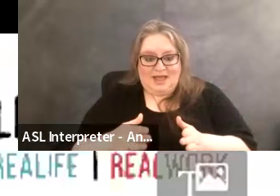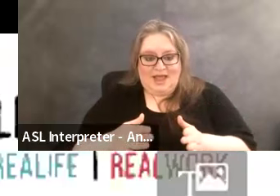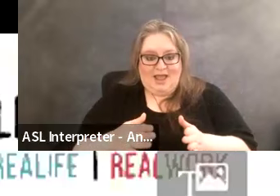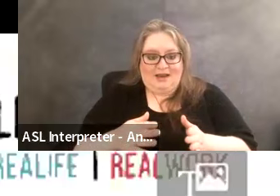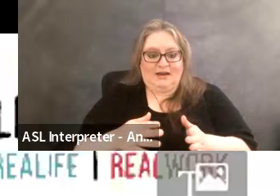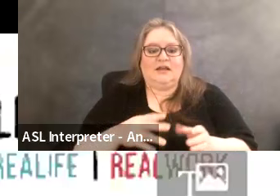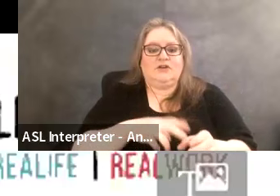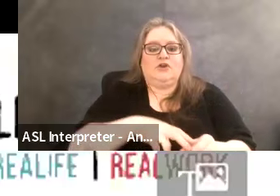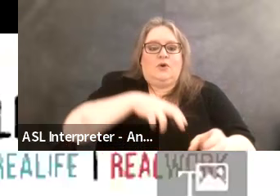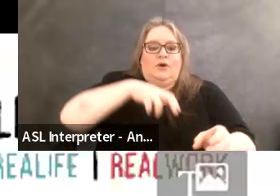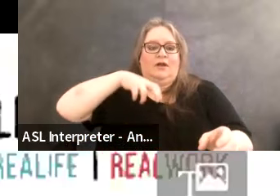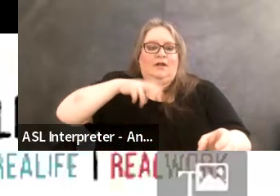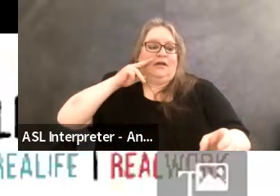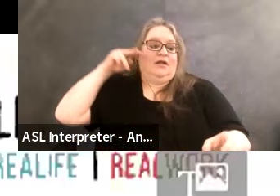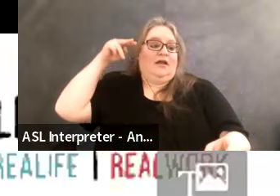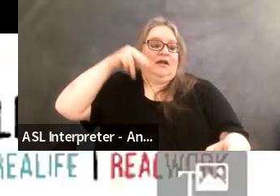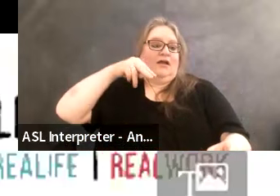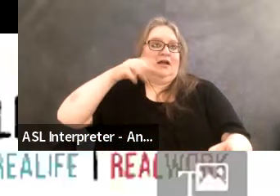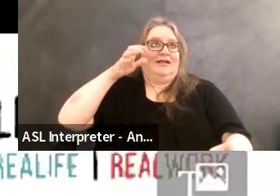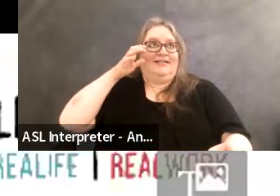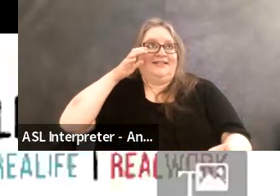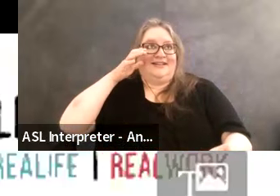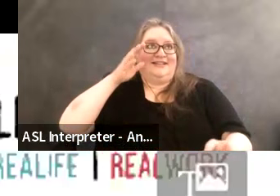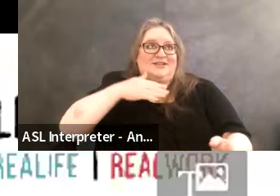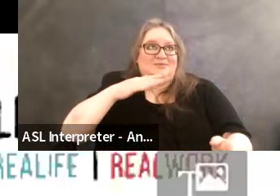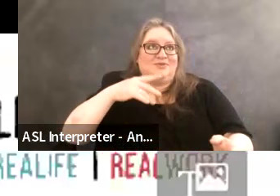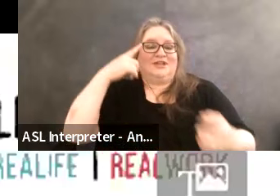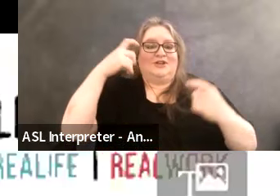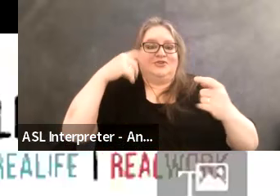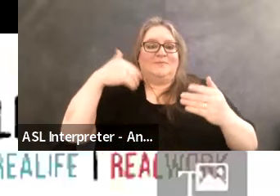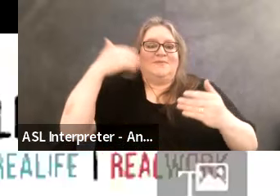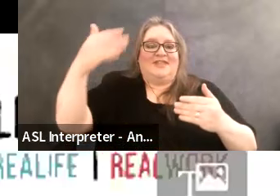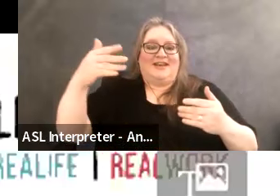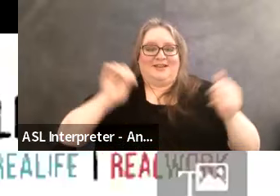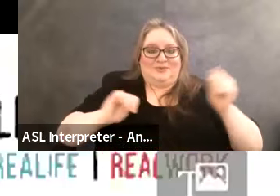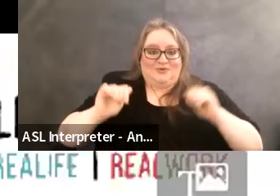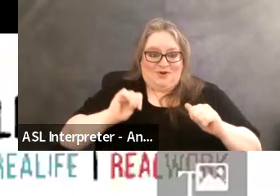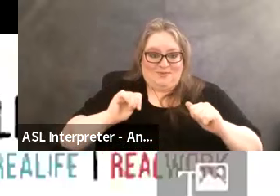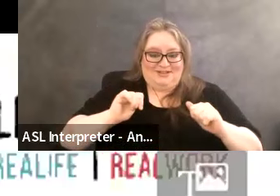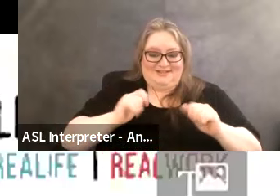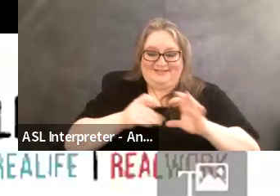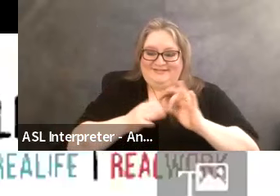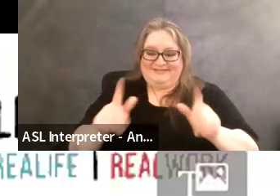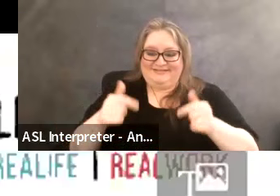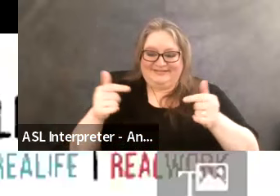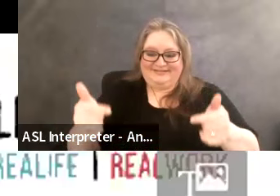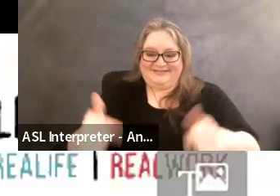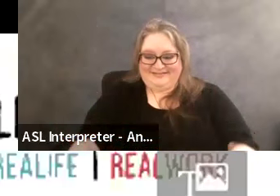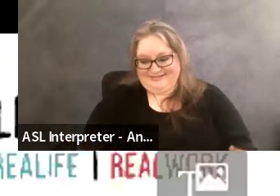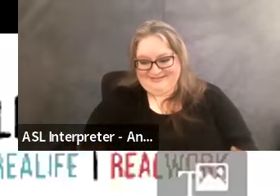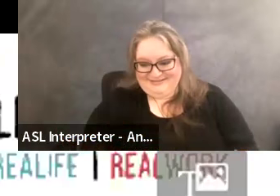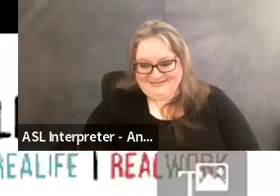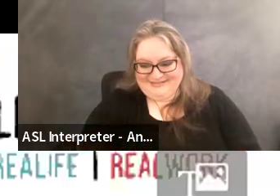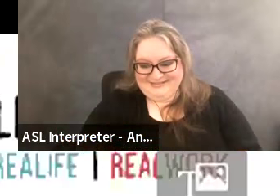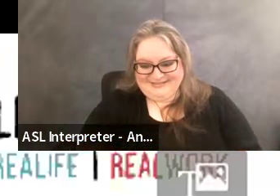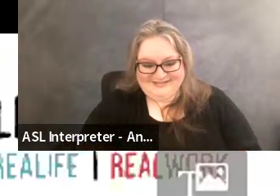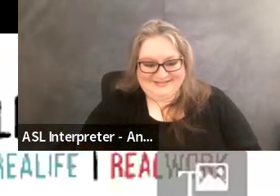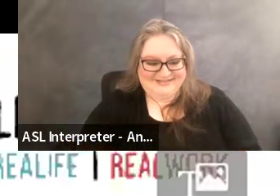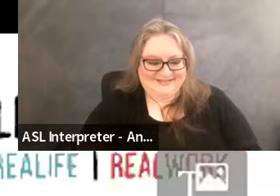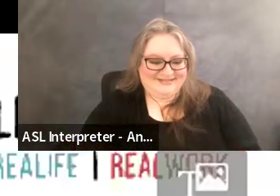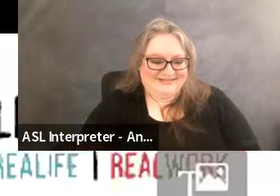balcony and listen to the music and dream of the next performance. So both are needed in